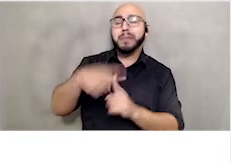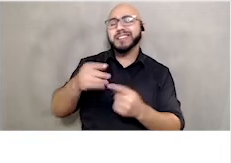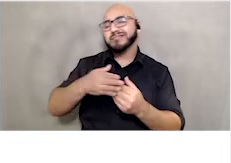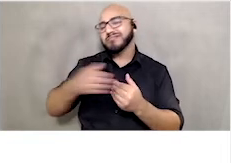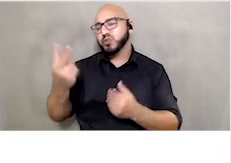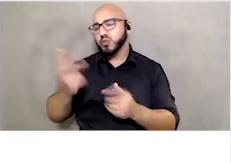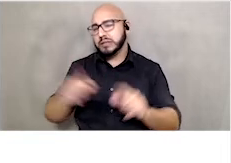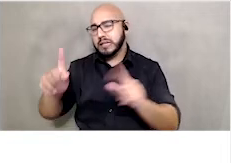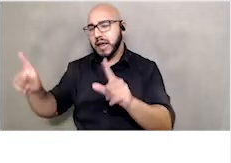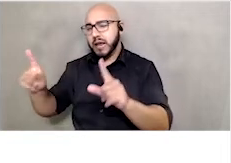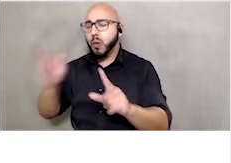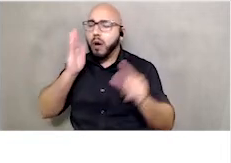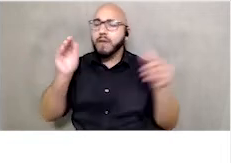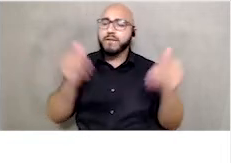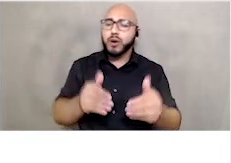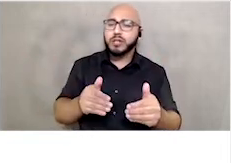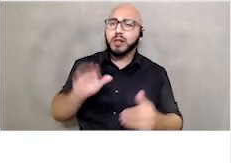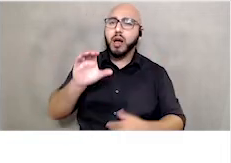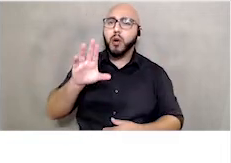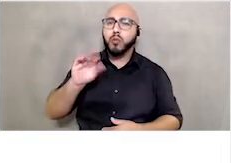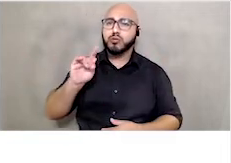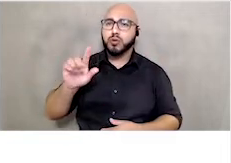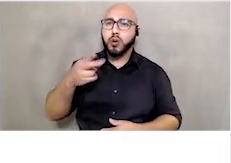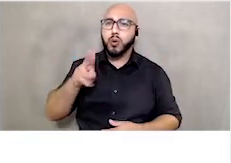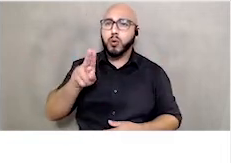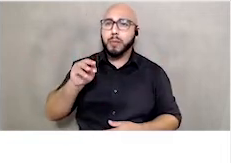focus on cultural humility.